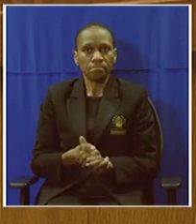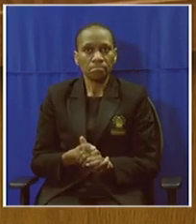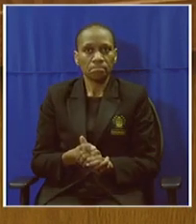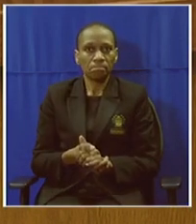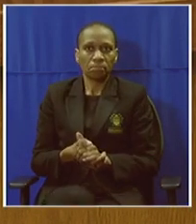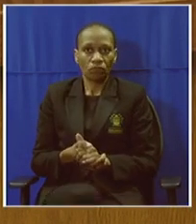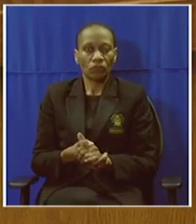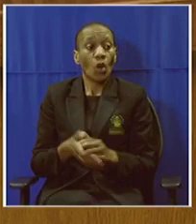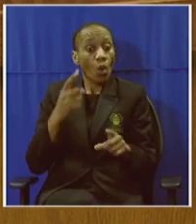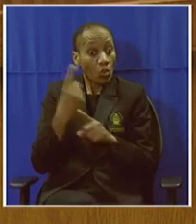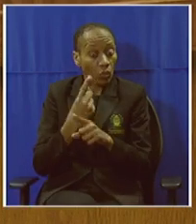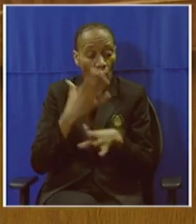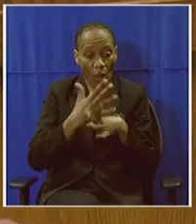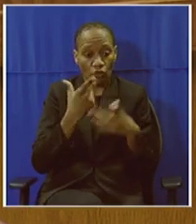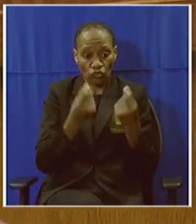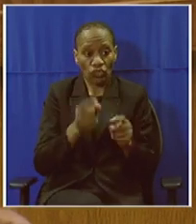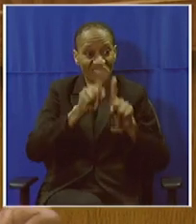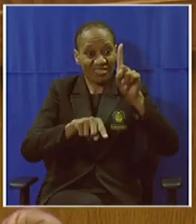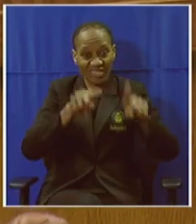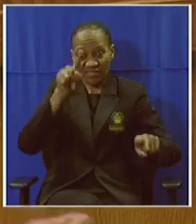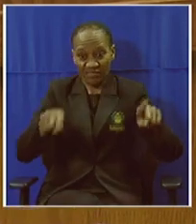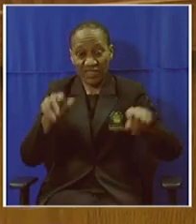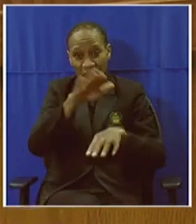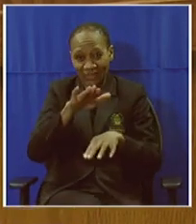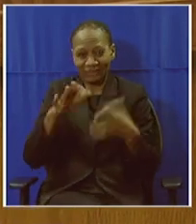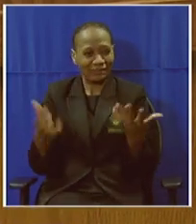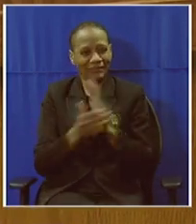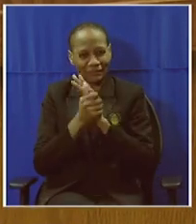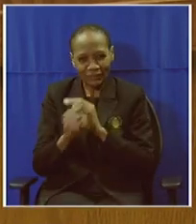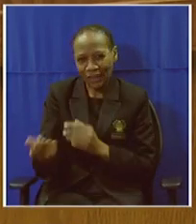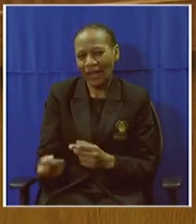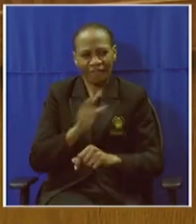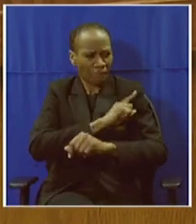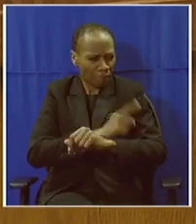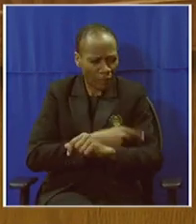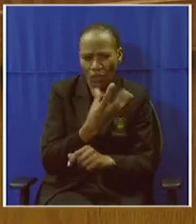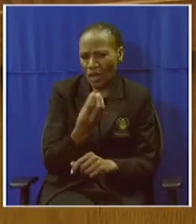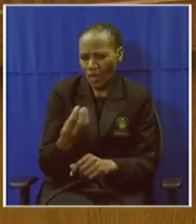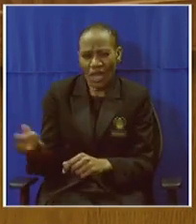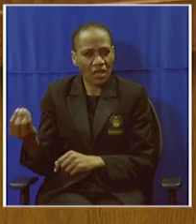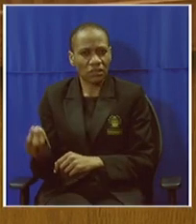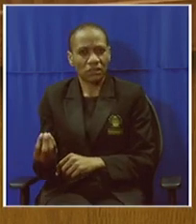Positions she occupied show the capacity she had.